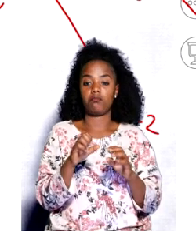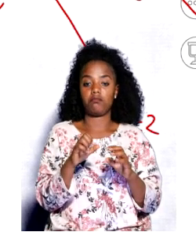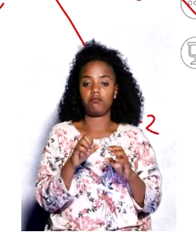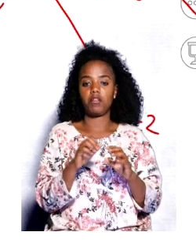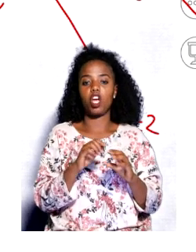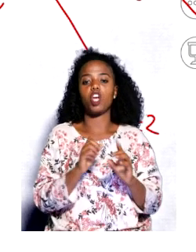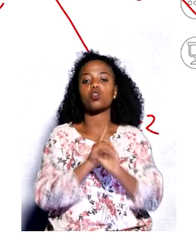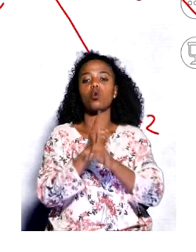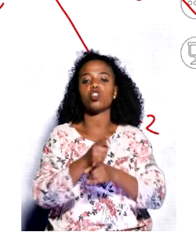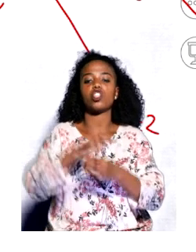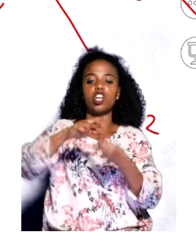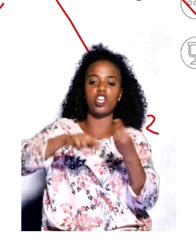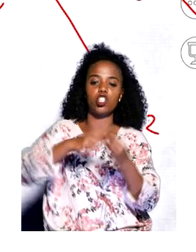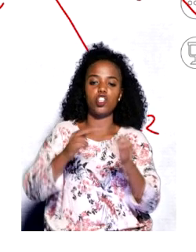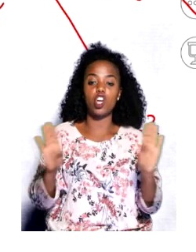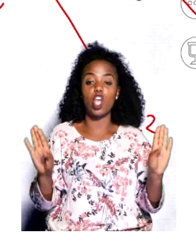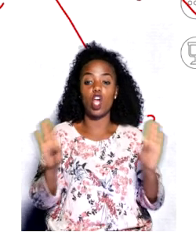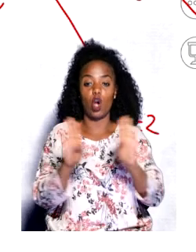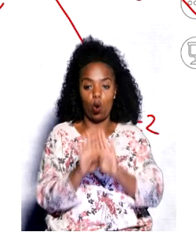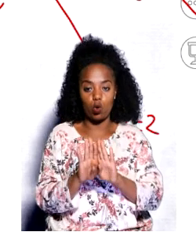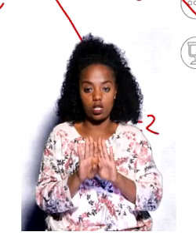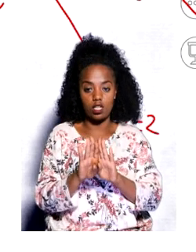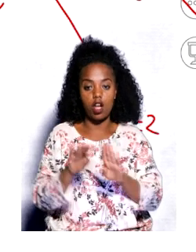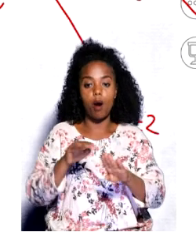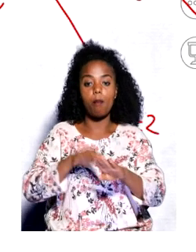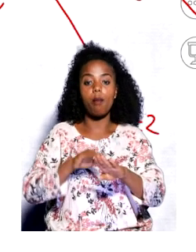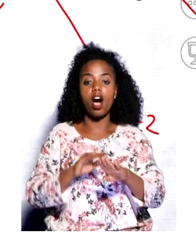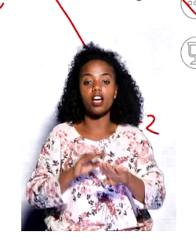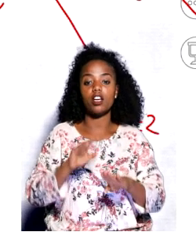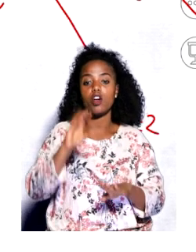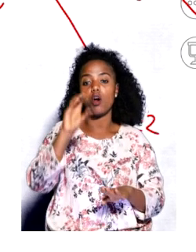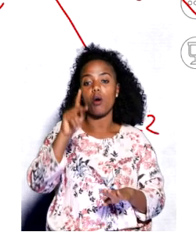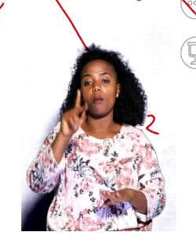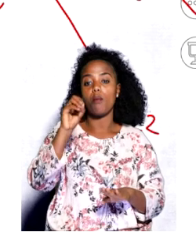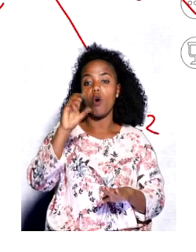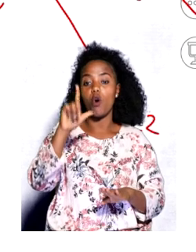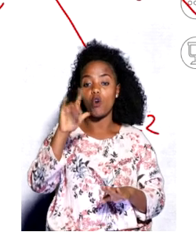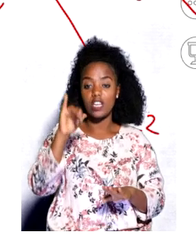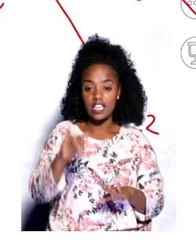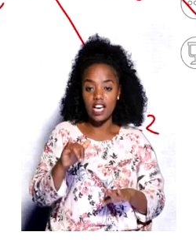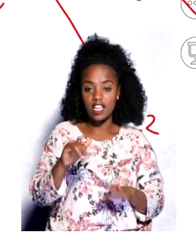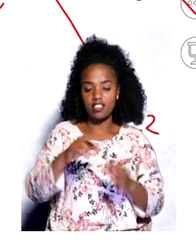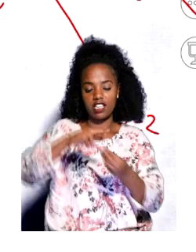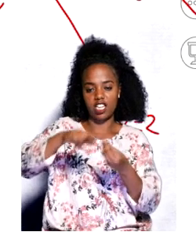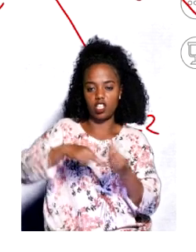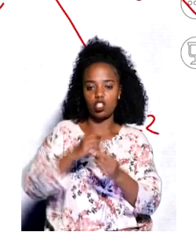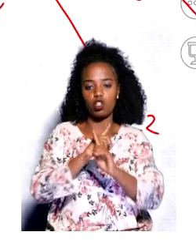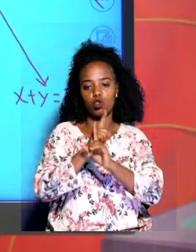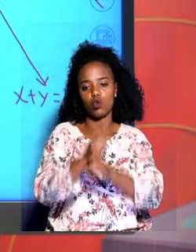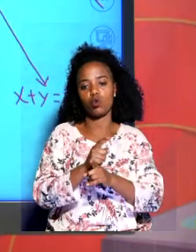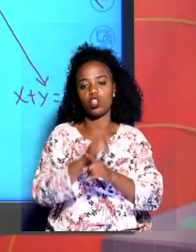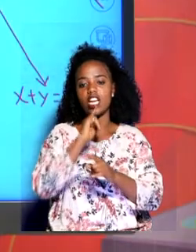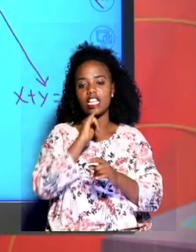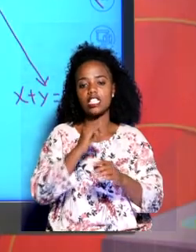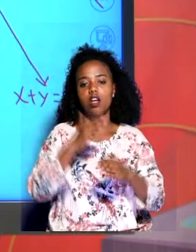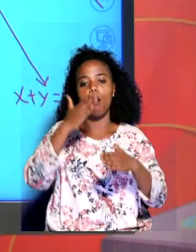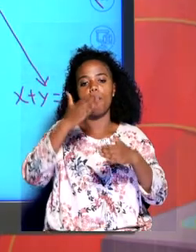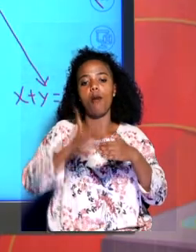is enclosed by a polygonal region, in that case, we call it the solution is